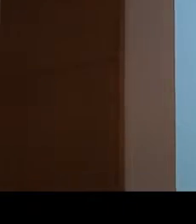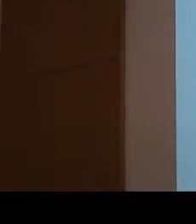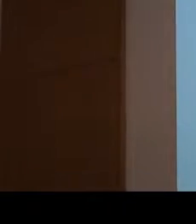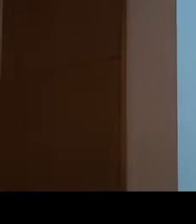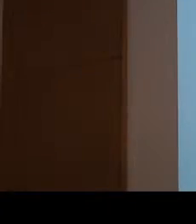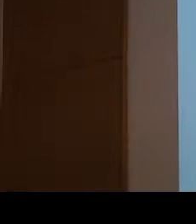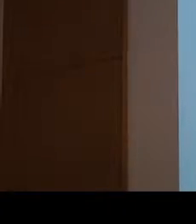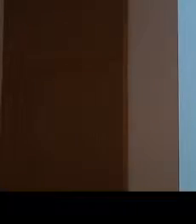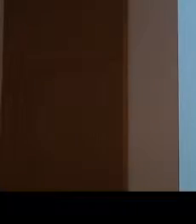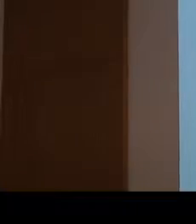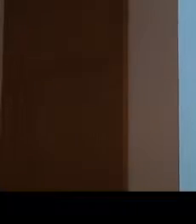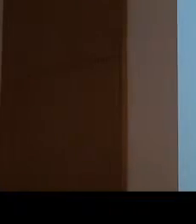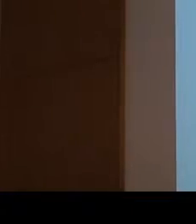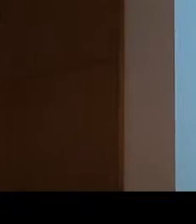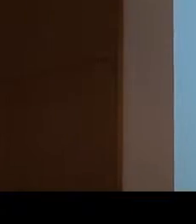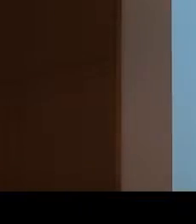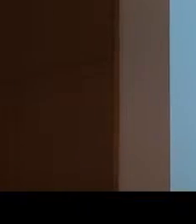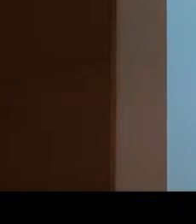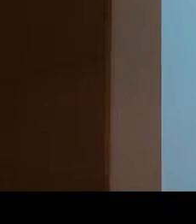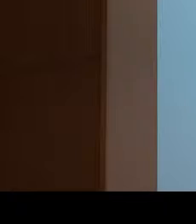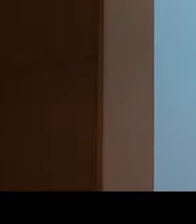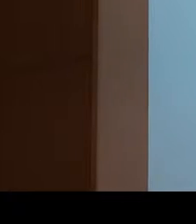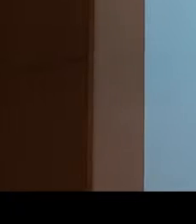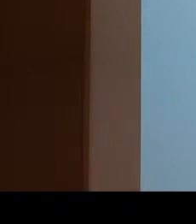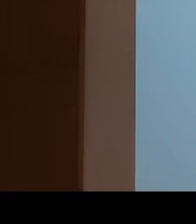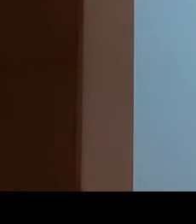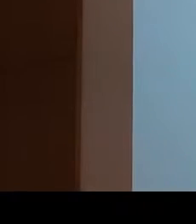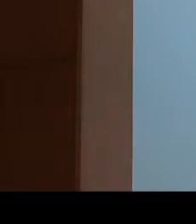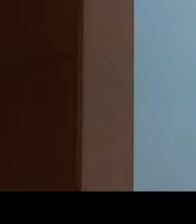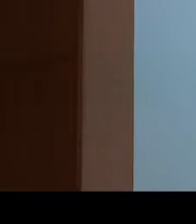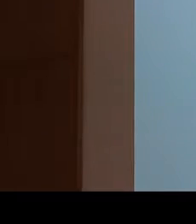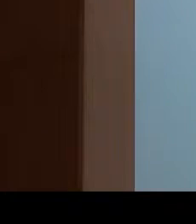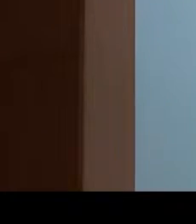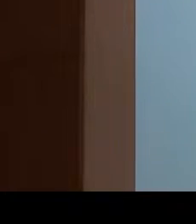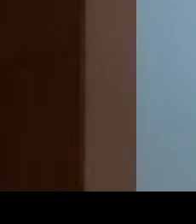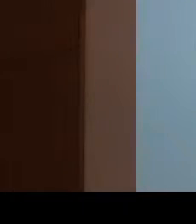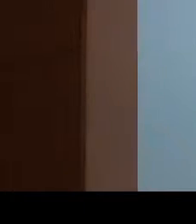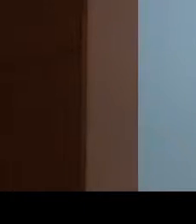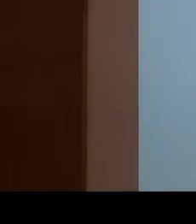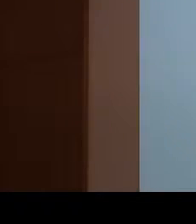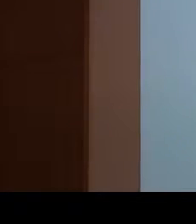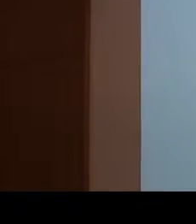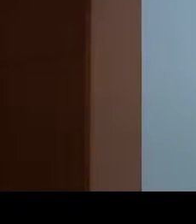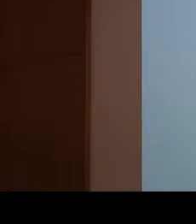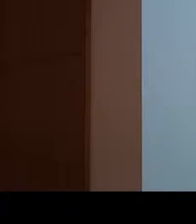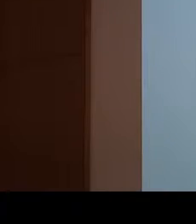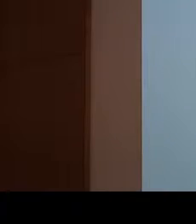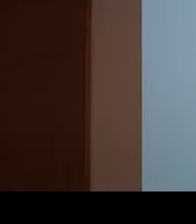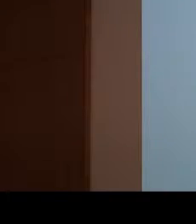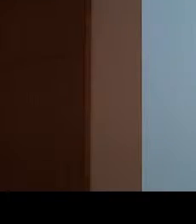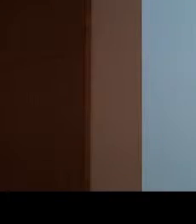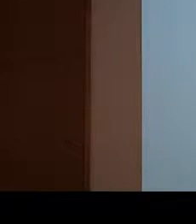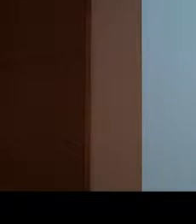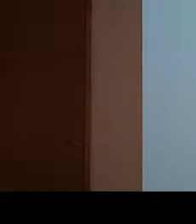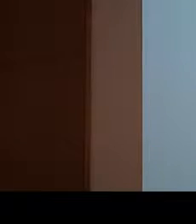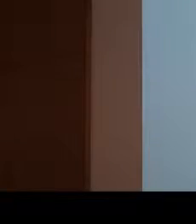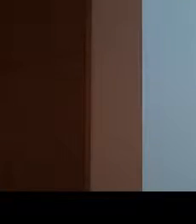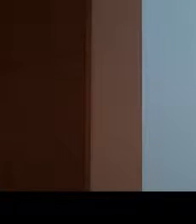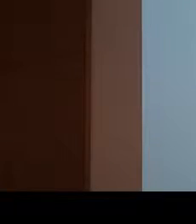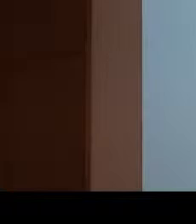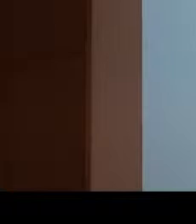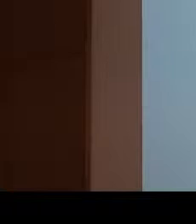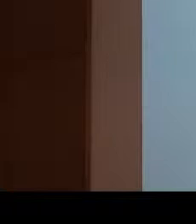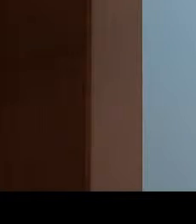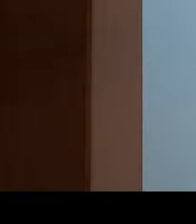is exactly what I want children to feel like. I want them to feel like they are champions. And I don't want anything to happen within our school or